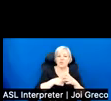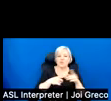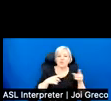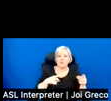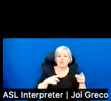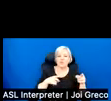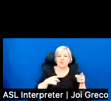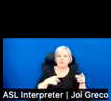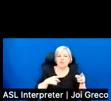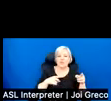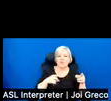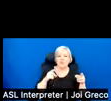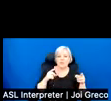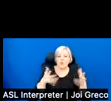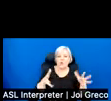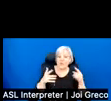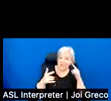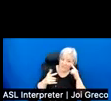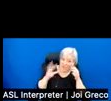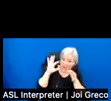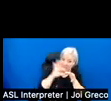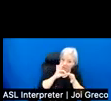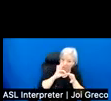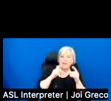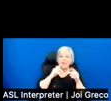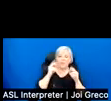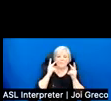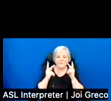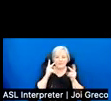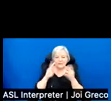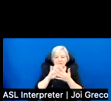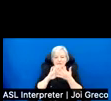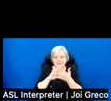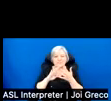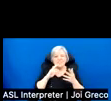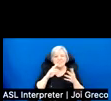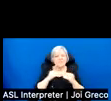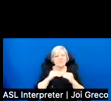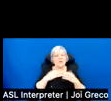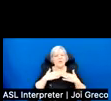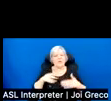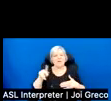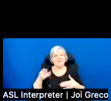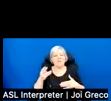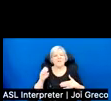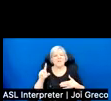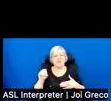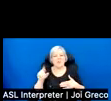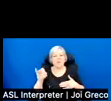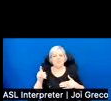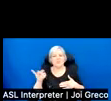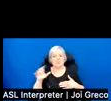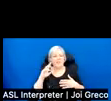that already existed for that particular individual. So it's a more physiological form of vision rather than just different